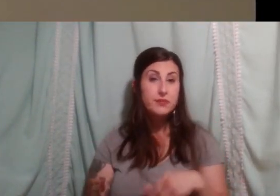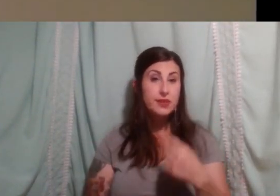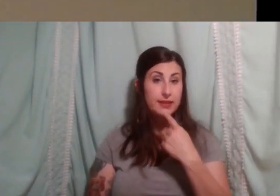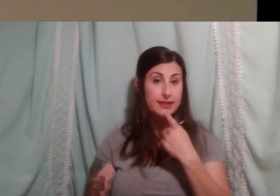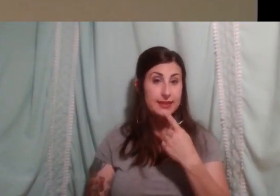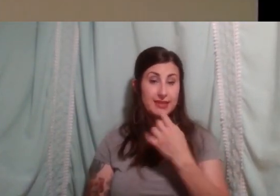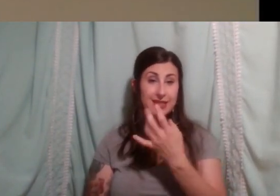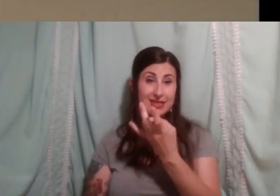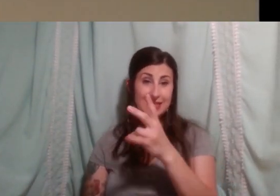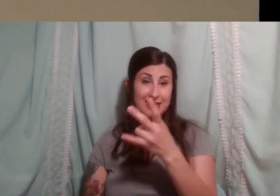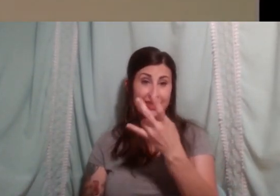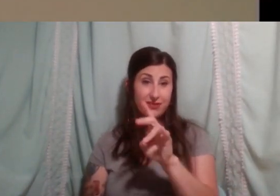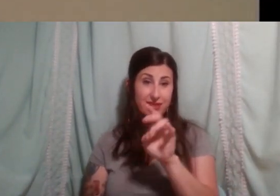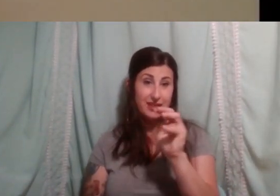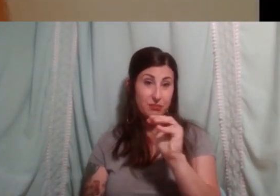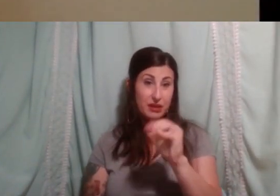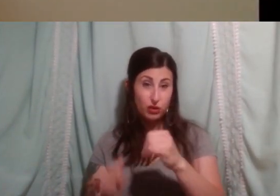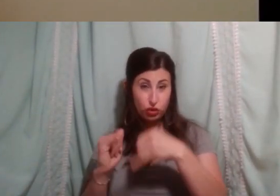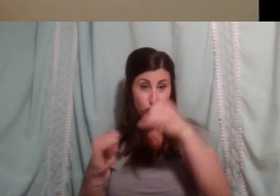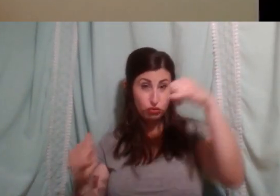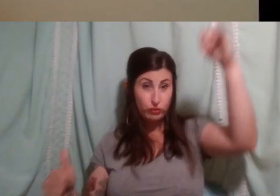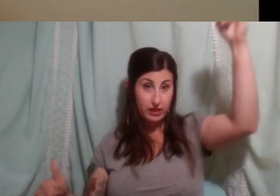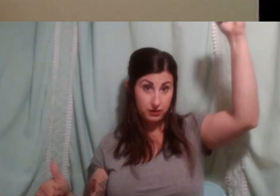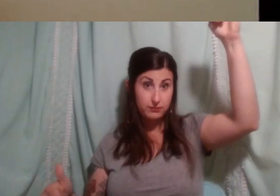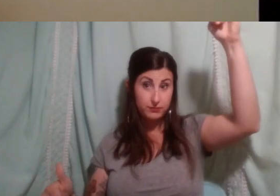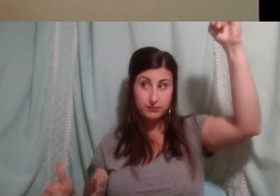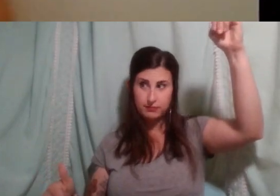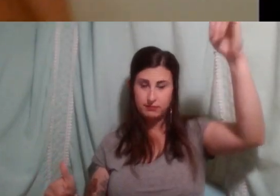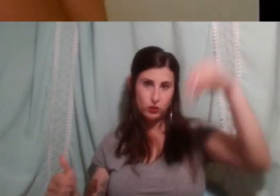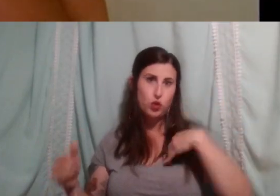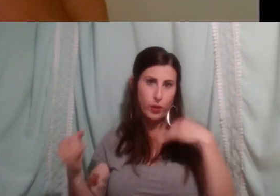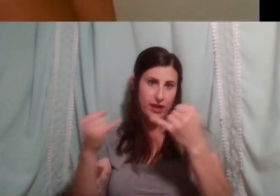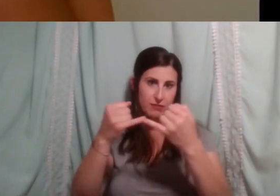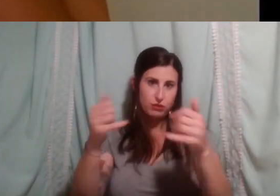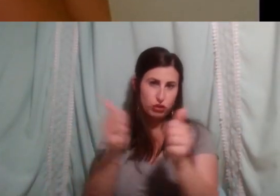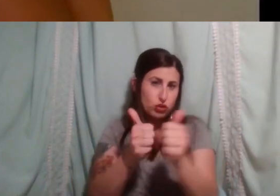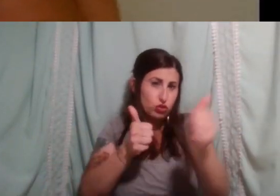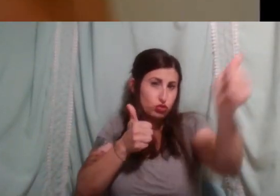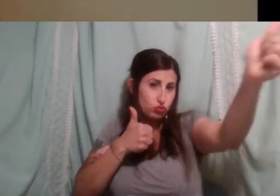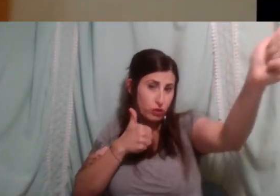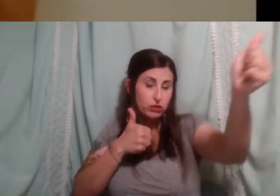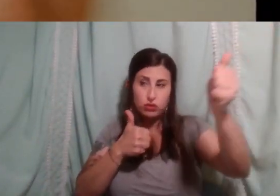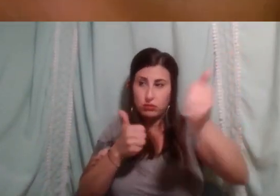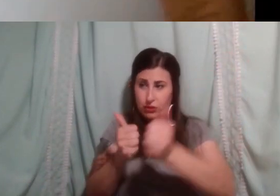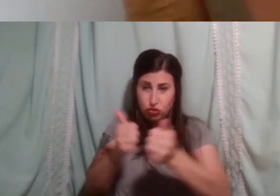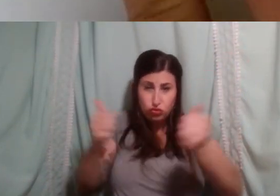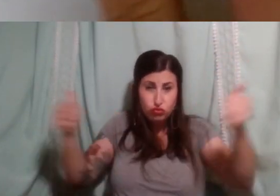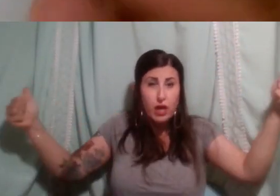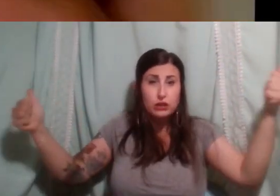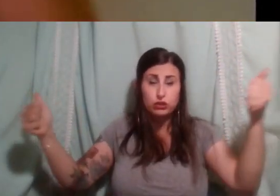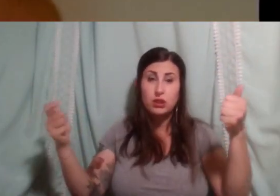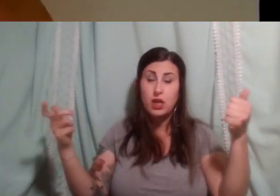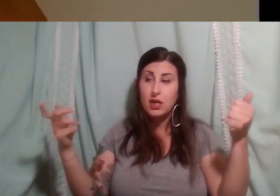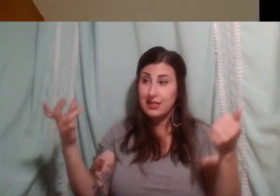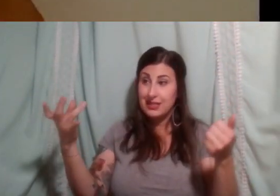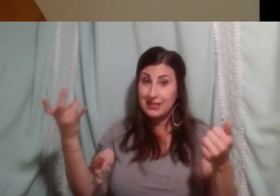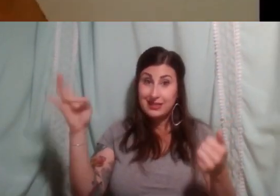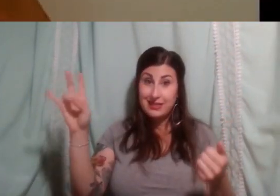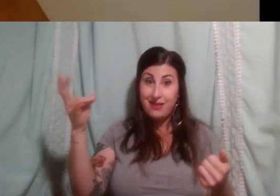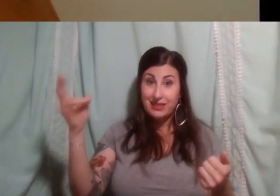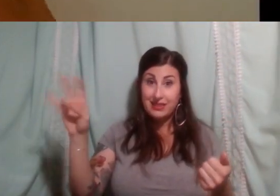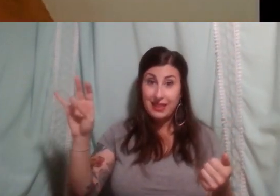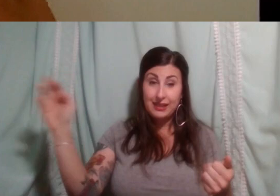Alright, so it says a 17-meter piece of string. So I have a piece of string that's stretched. So it's stretched. And